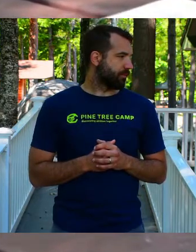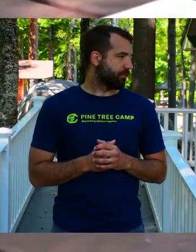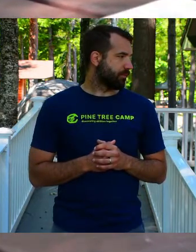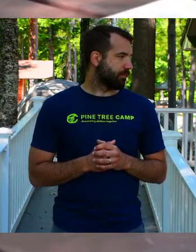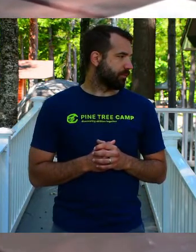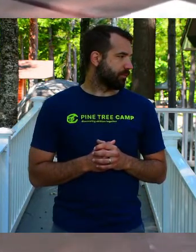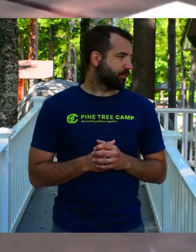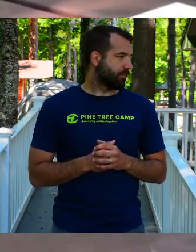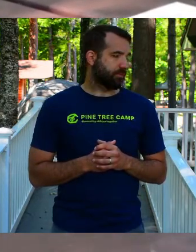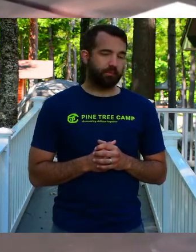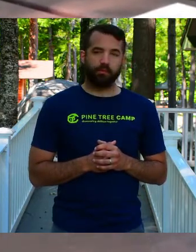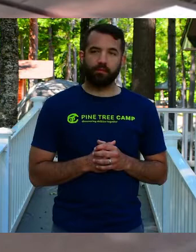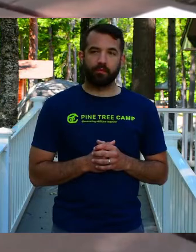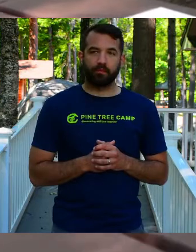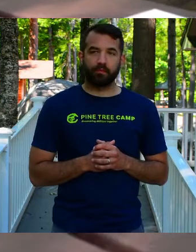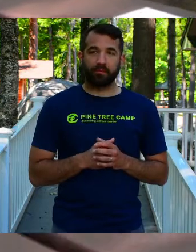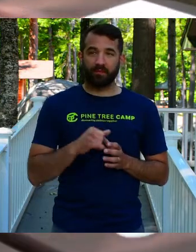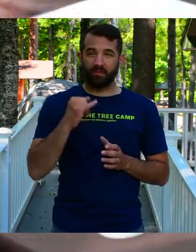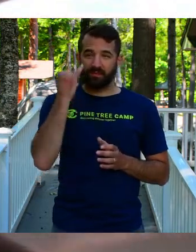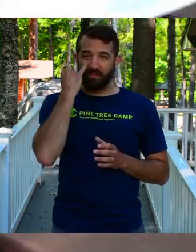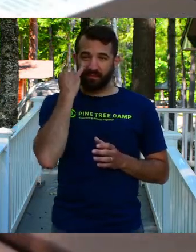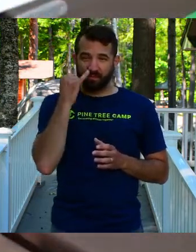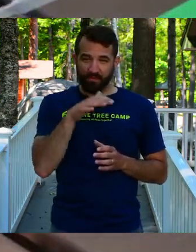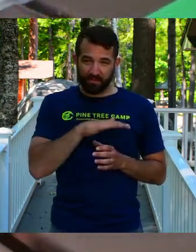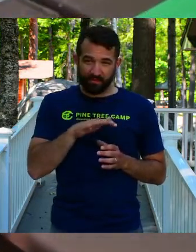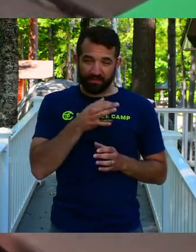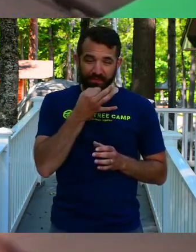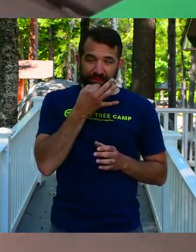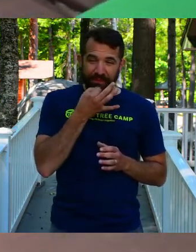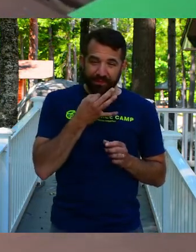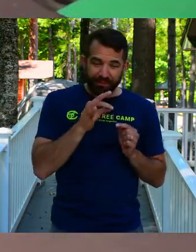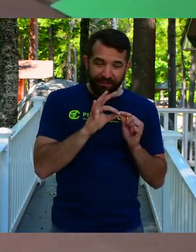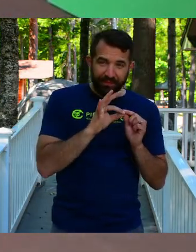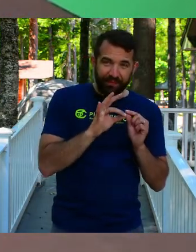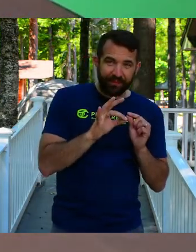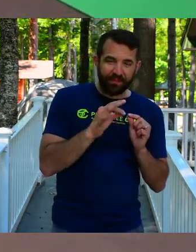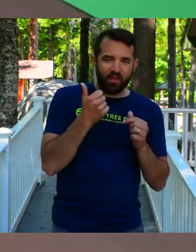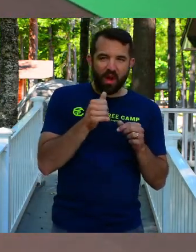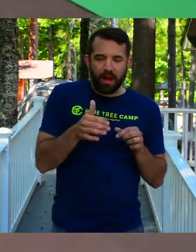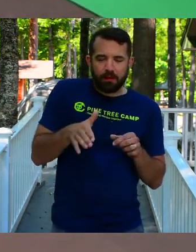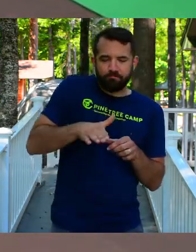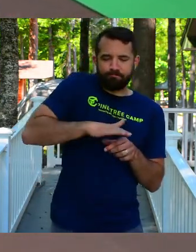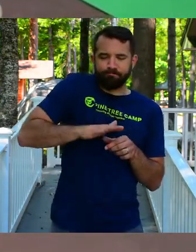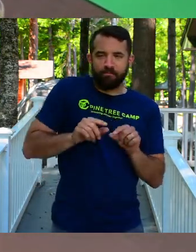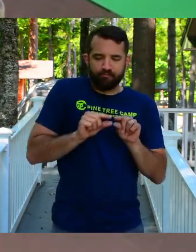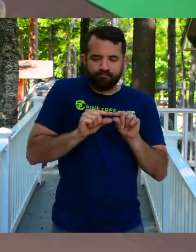So if you have gaps like this, you're going to want to try and fill them in by pushing the glue around